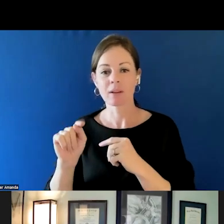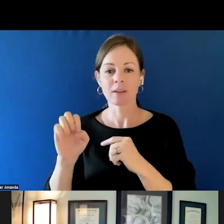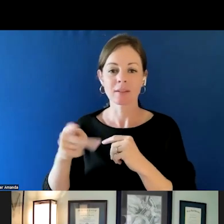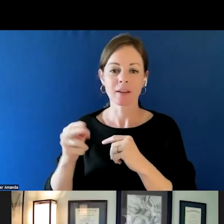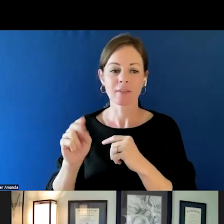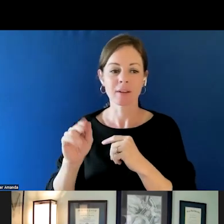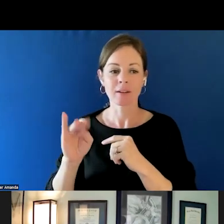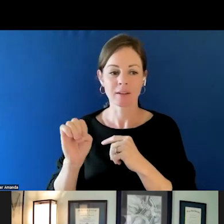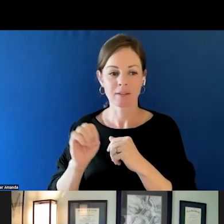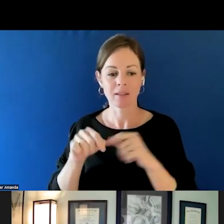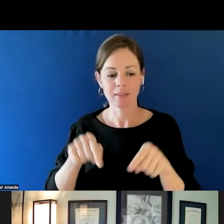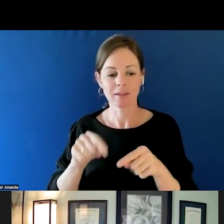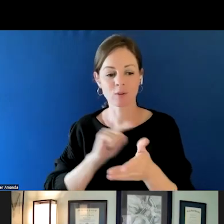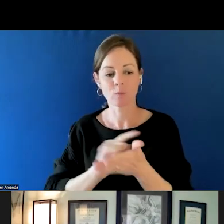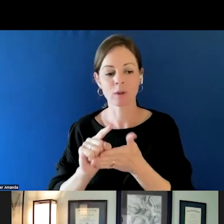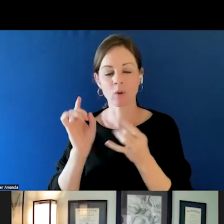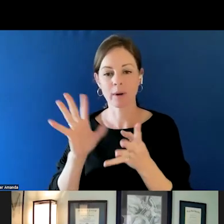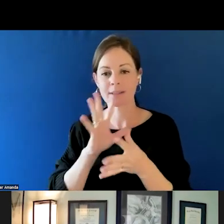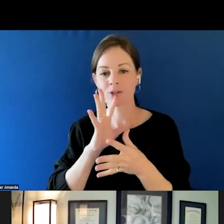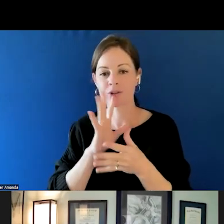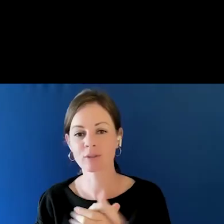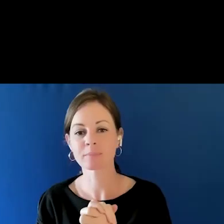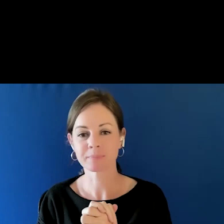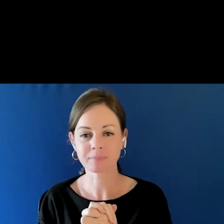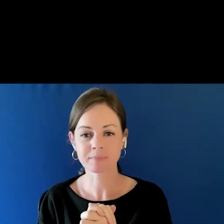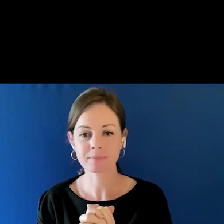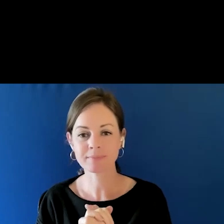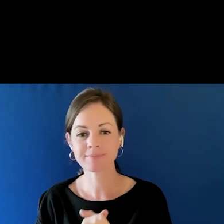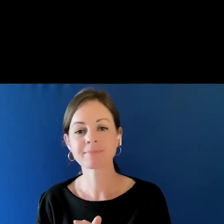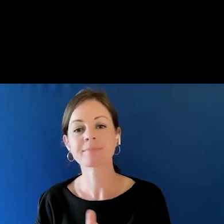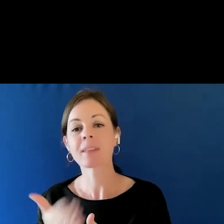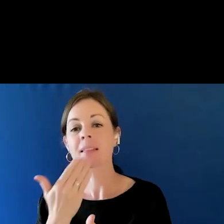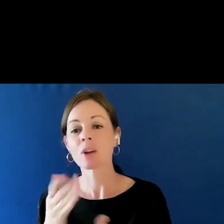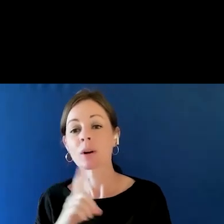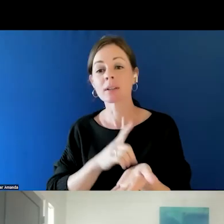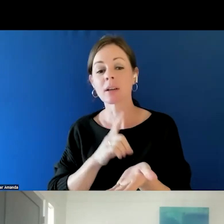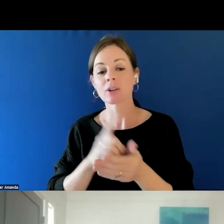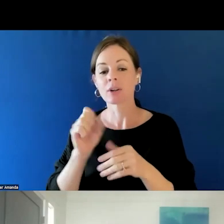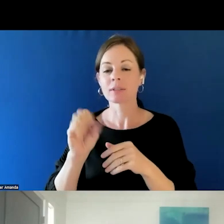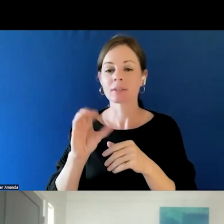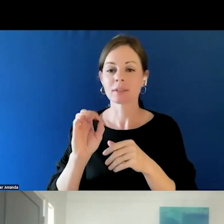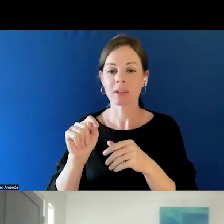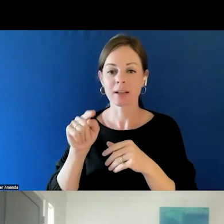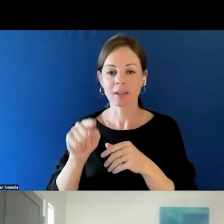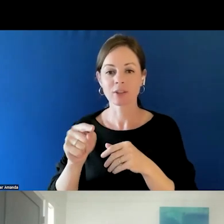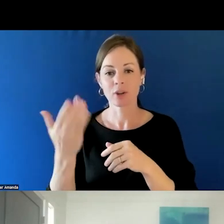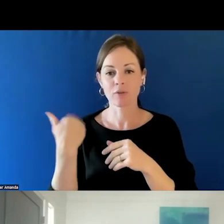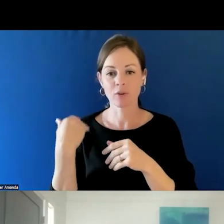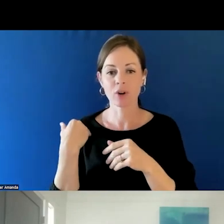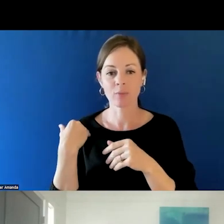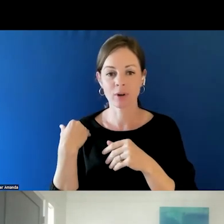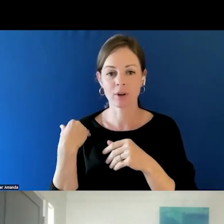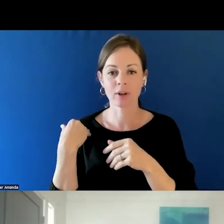crisis talk. Stephanie? Thanks, Lindsay. Thank you. So I'm going to bring on Dr. Scott Zeller. He's the former chief of